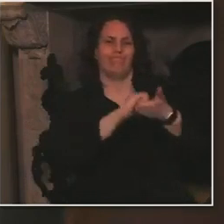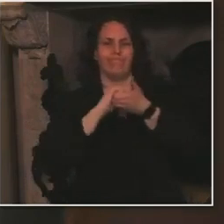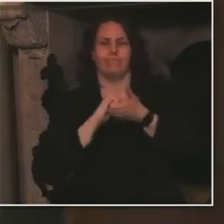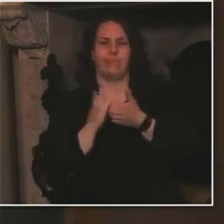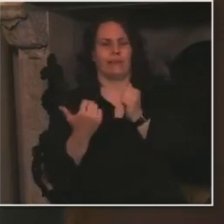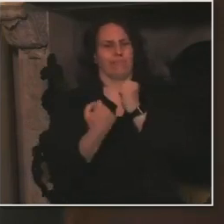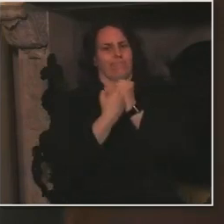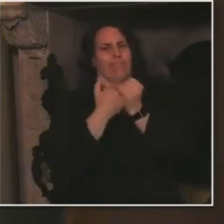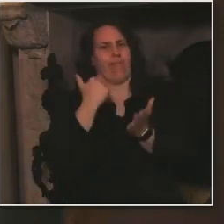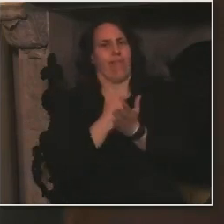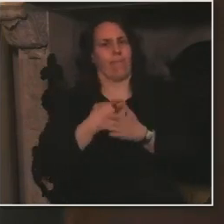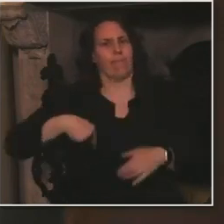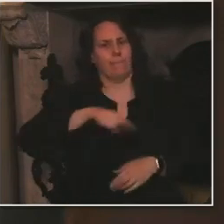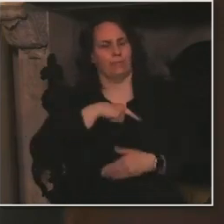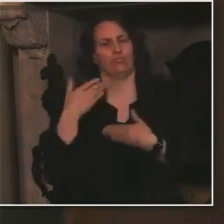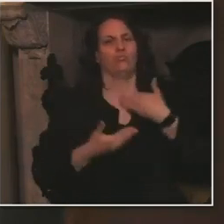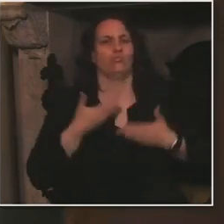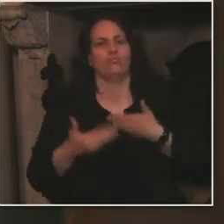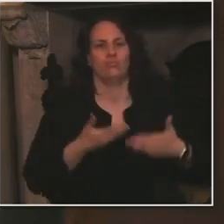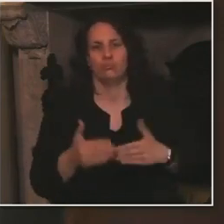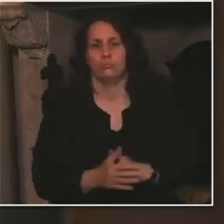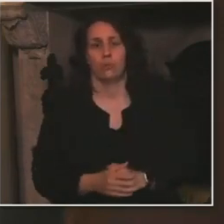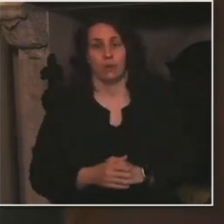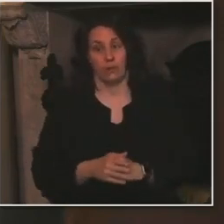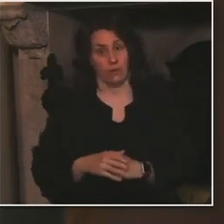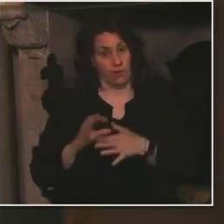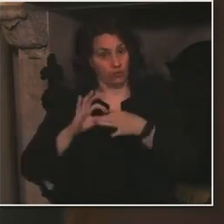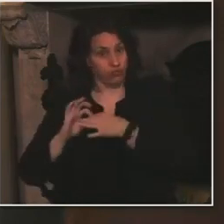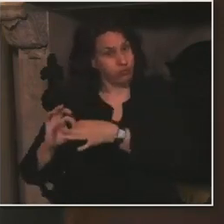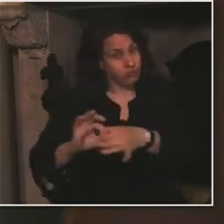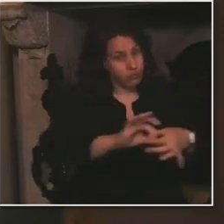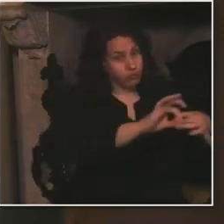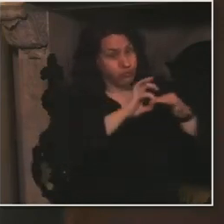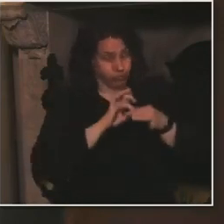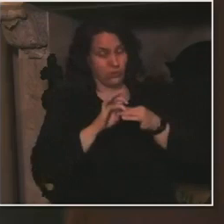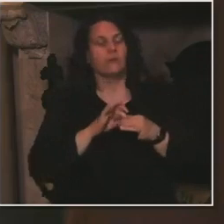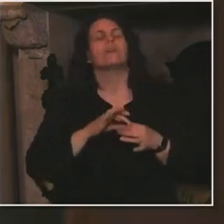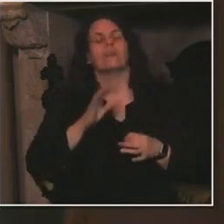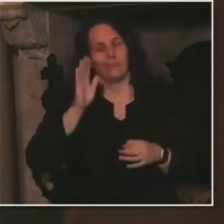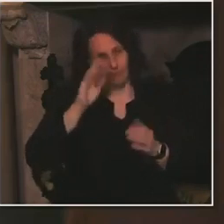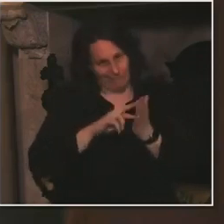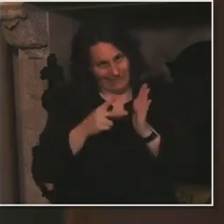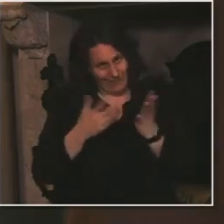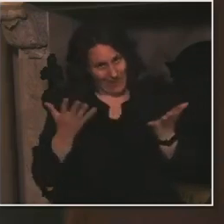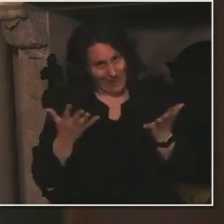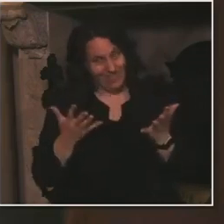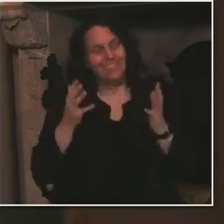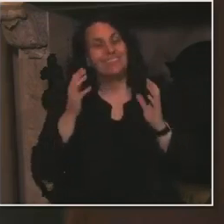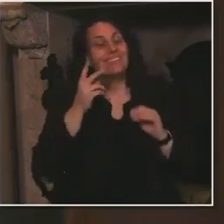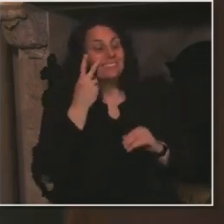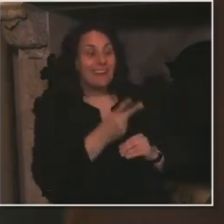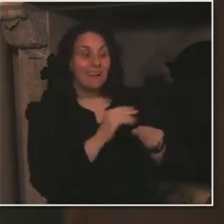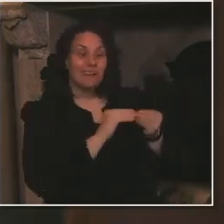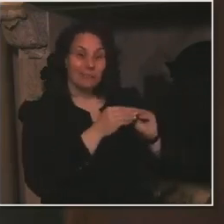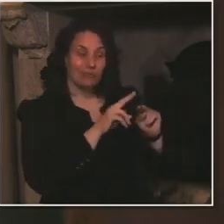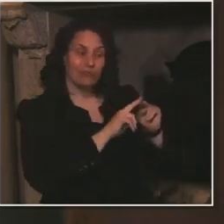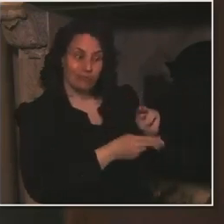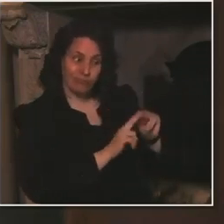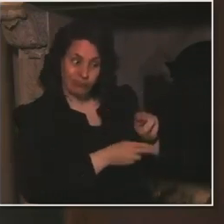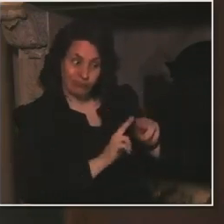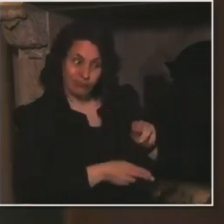And as we make progress together, we will continue to turn the dial. Thank you for your continued partnership in this effort.